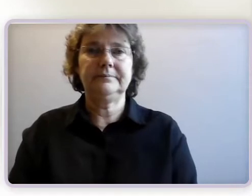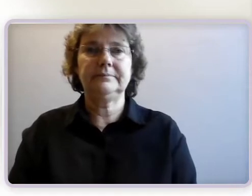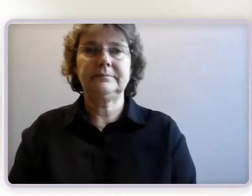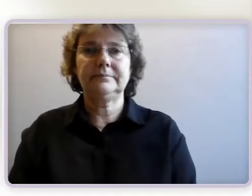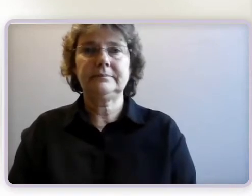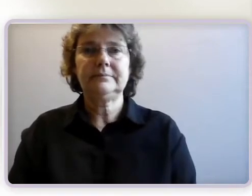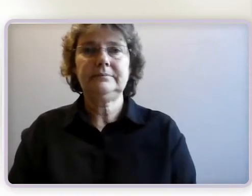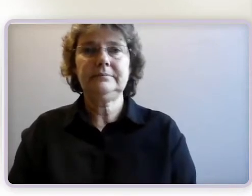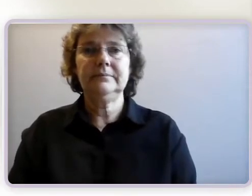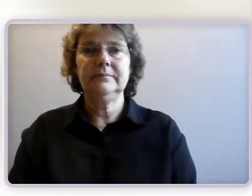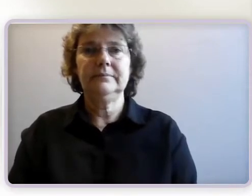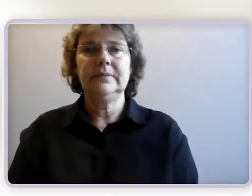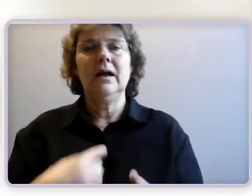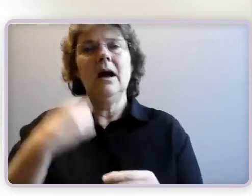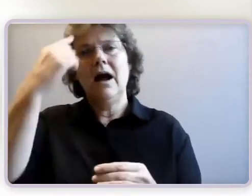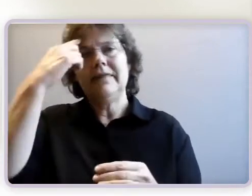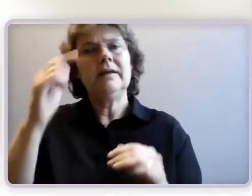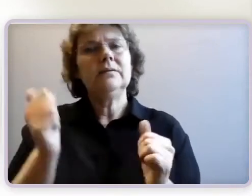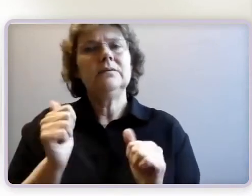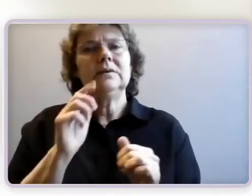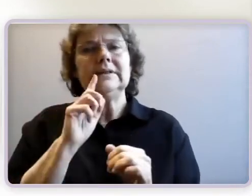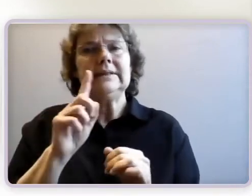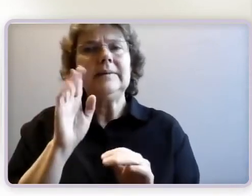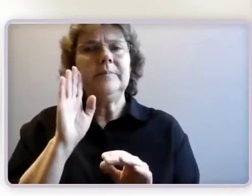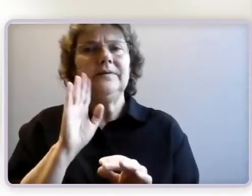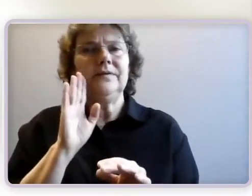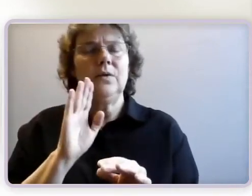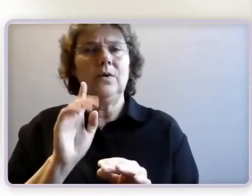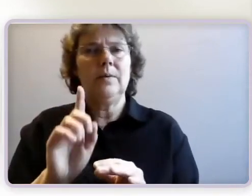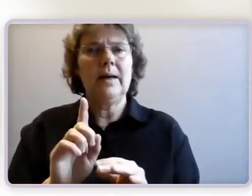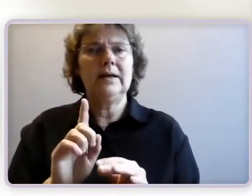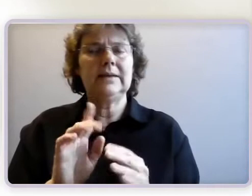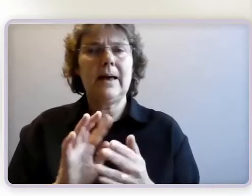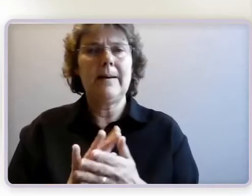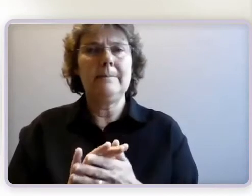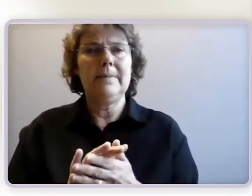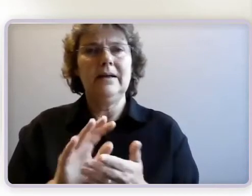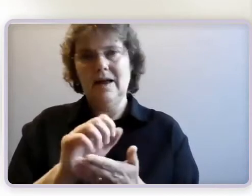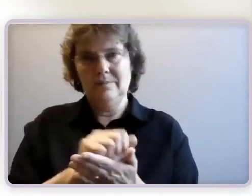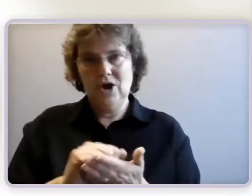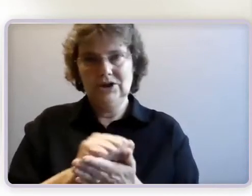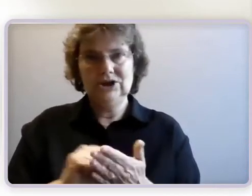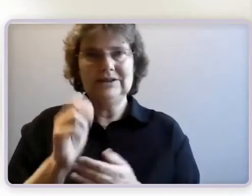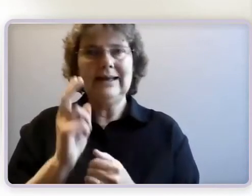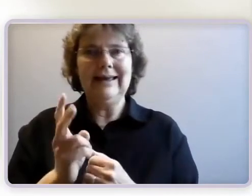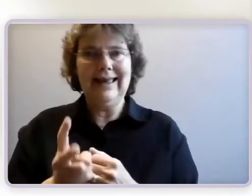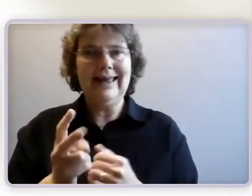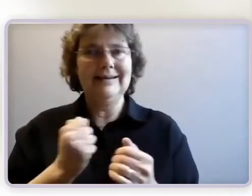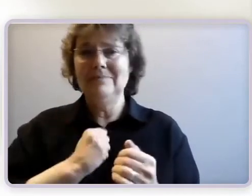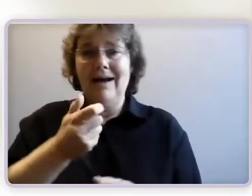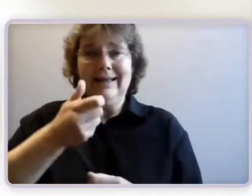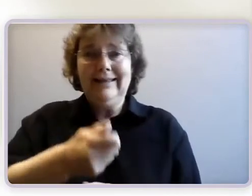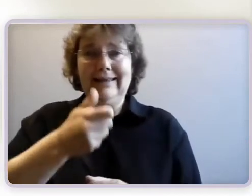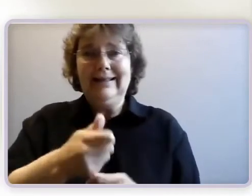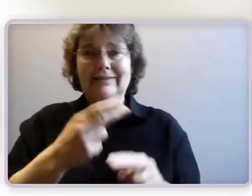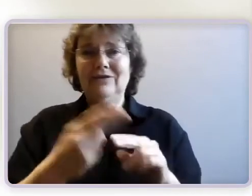I think this was mentioned before, but I apologise again. My clicker has stopped